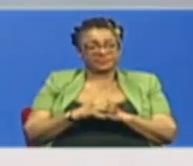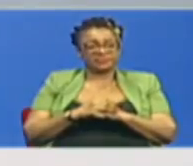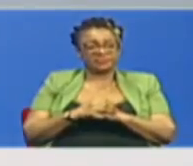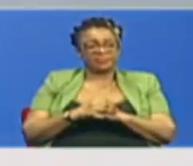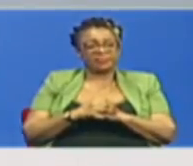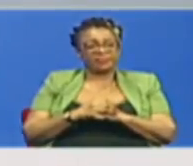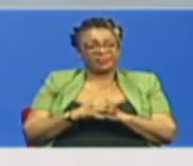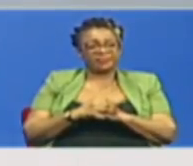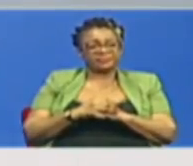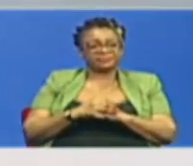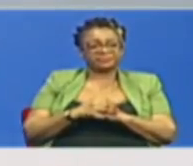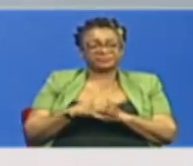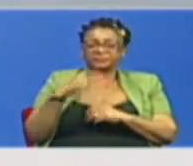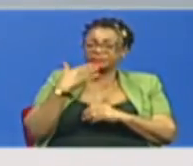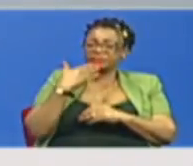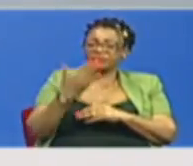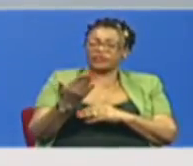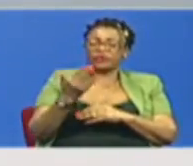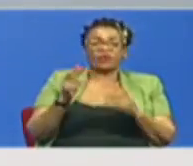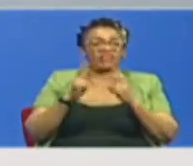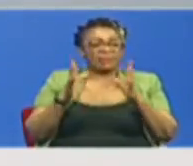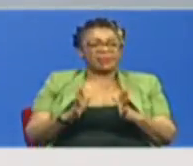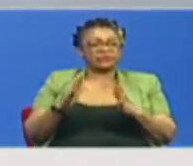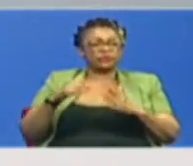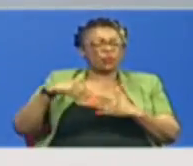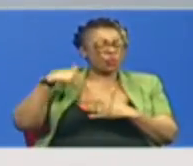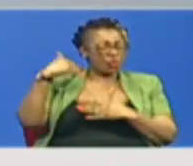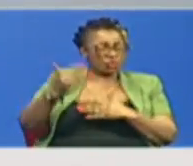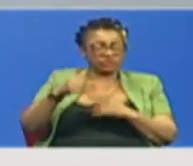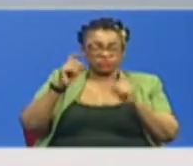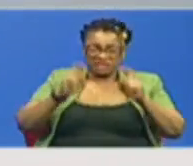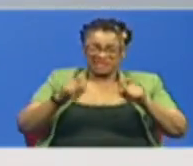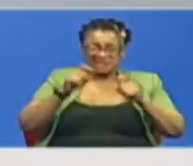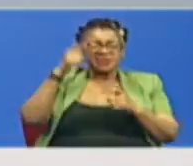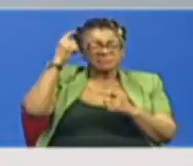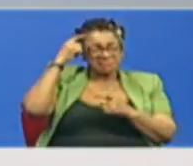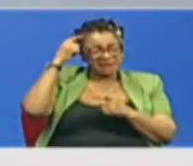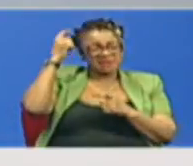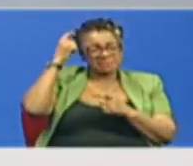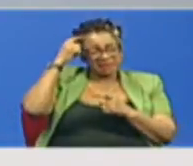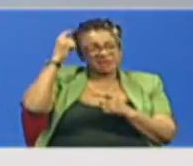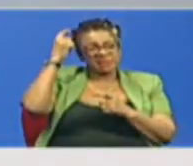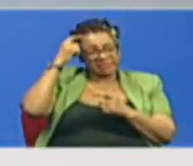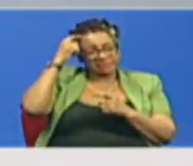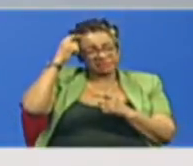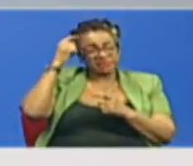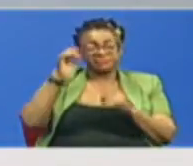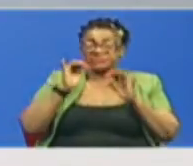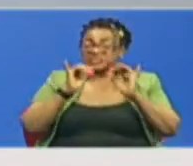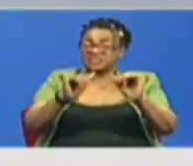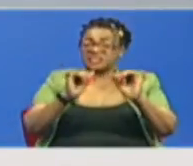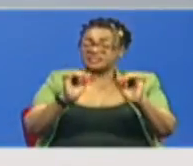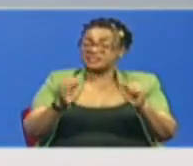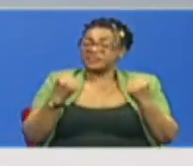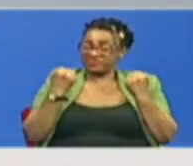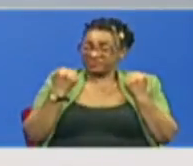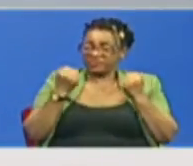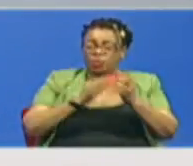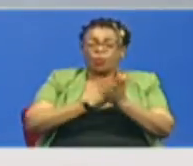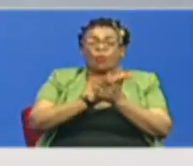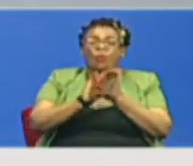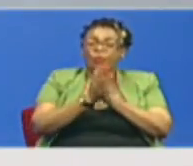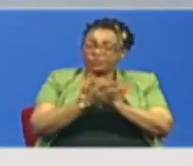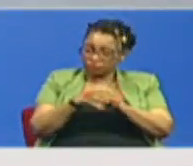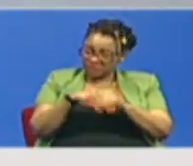Zainab, thanks very much. We always need a reminder now and again. So remember, stay safe, wash your hands, wear a mask